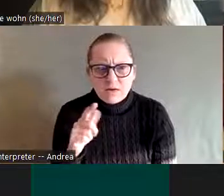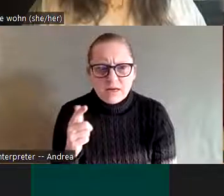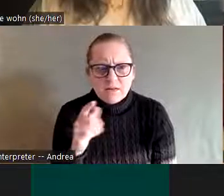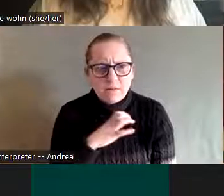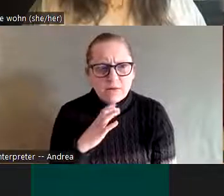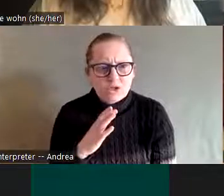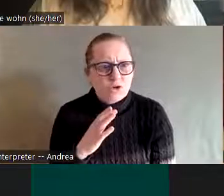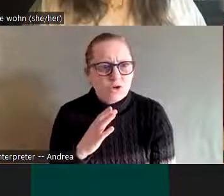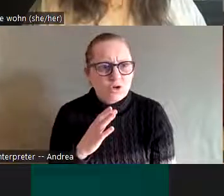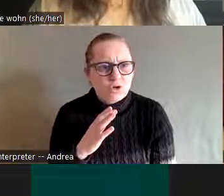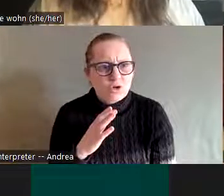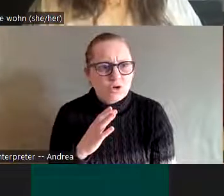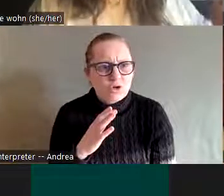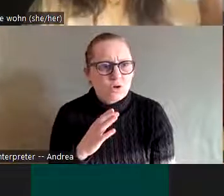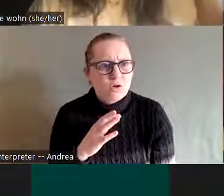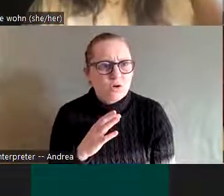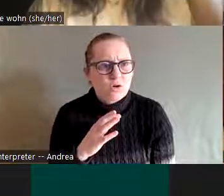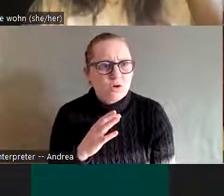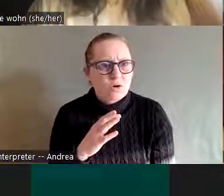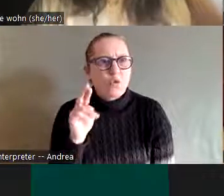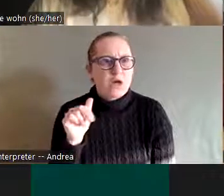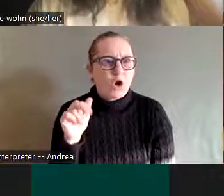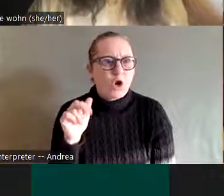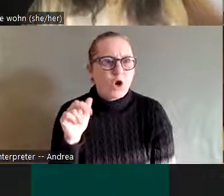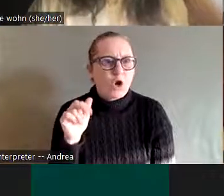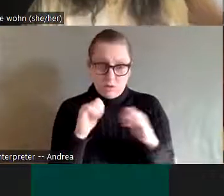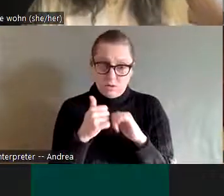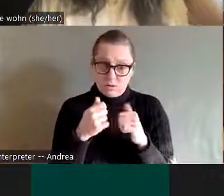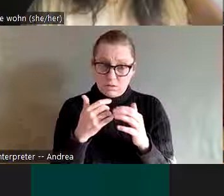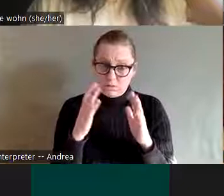Well, you can see how this gets us into a lot of trouble here, Sarah.